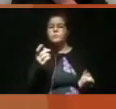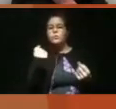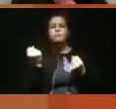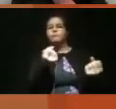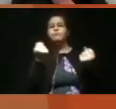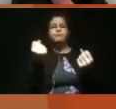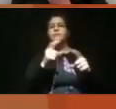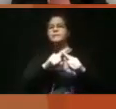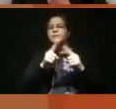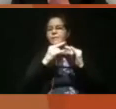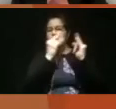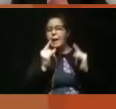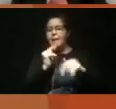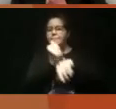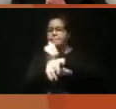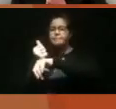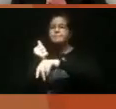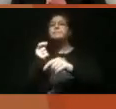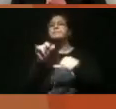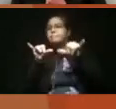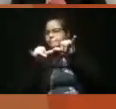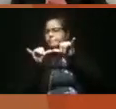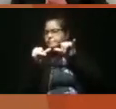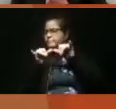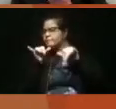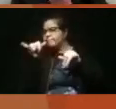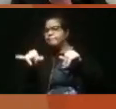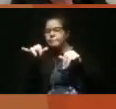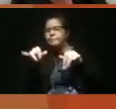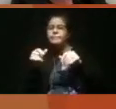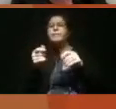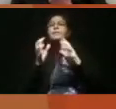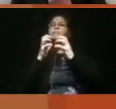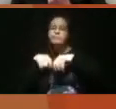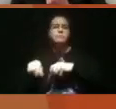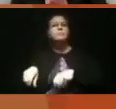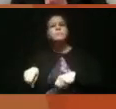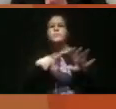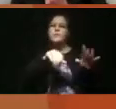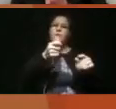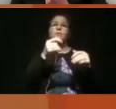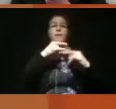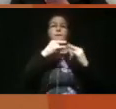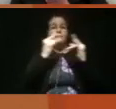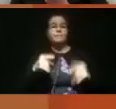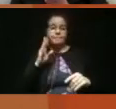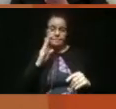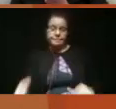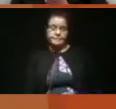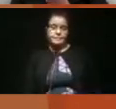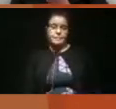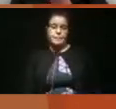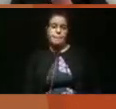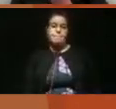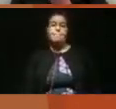ice sheet and set up camp, and then take measurements for a while, and then break down camp, and then move somewhere else. And